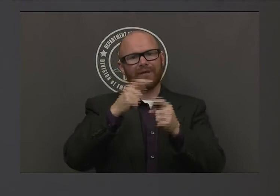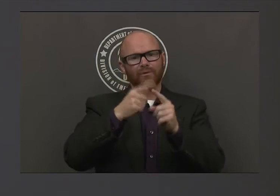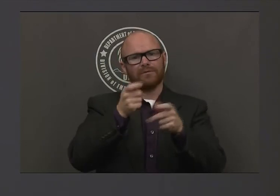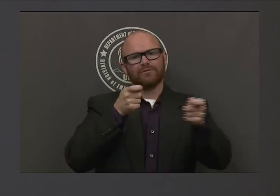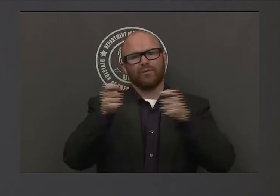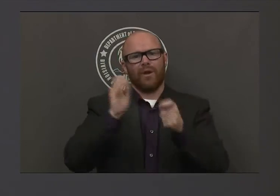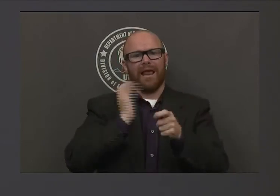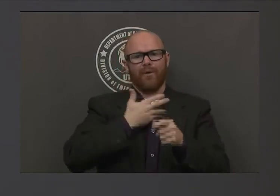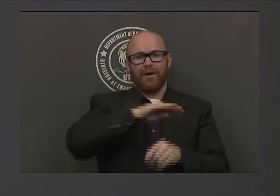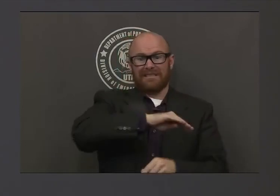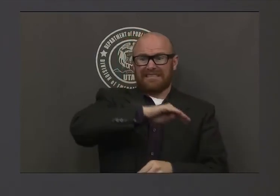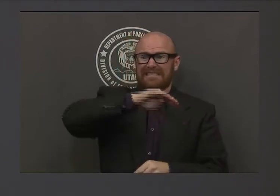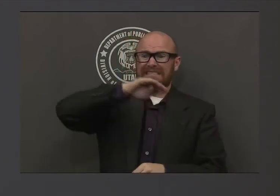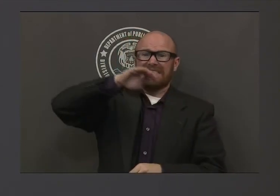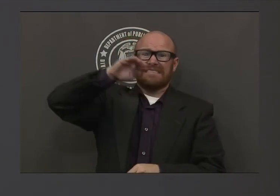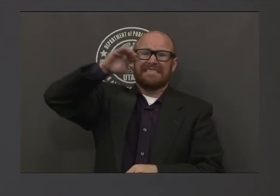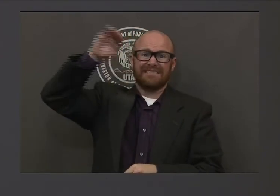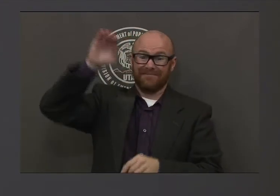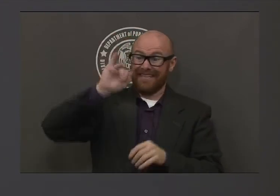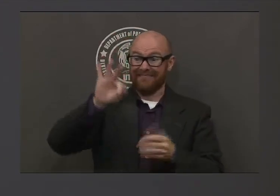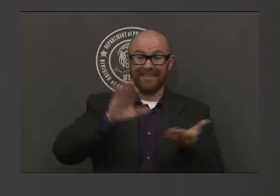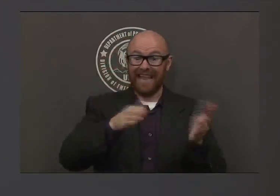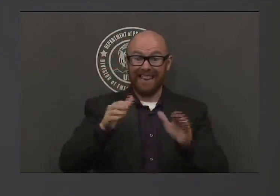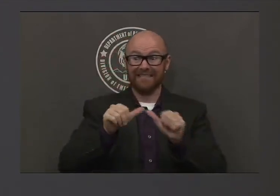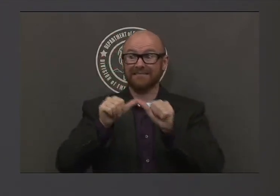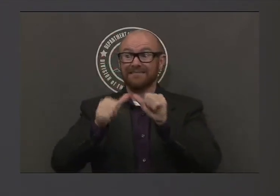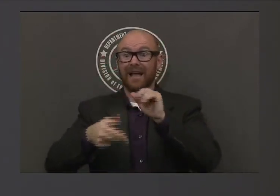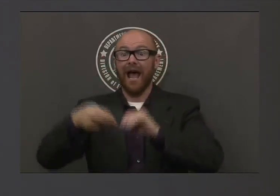a medical examiner's office, but our hospitals as well.